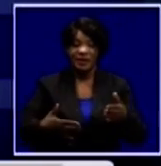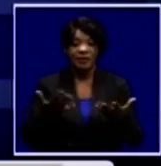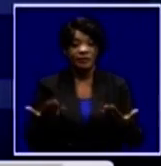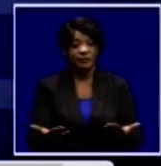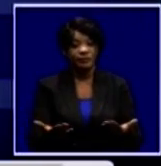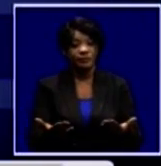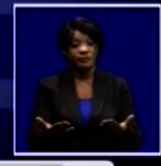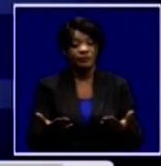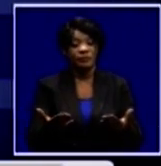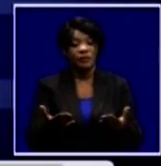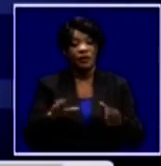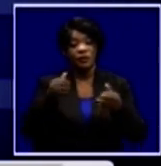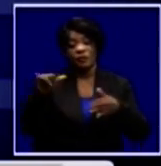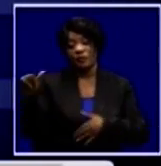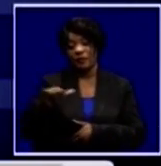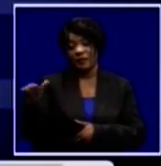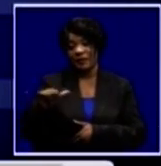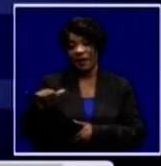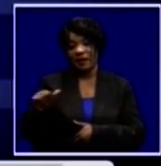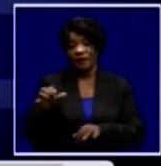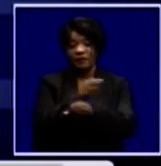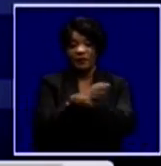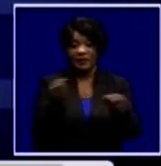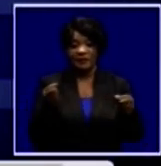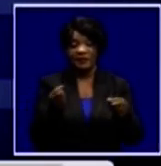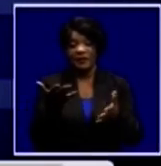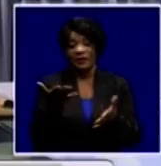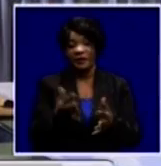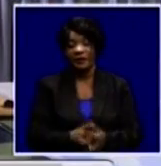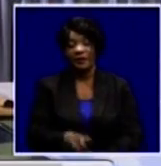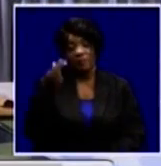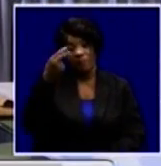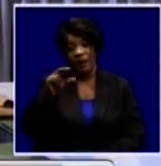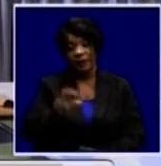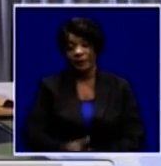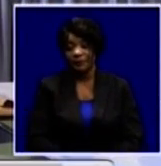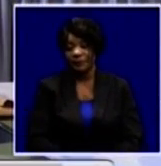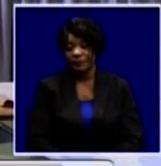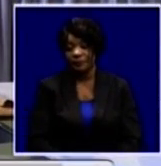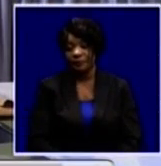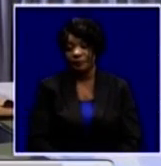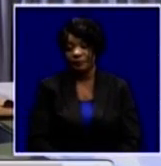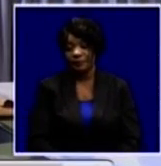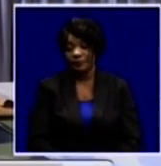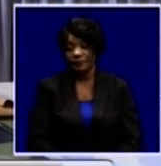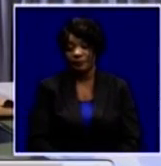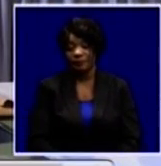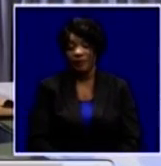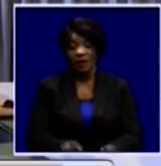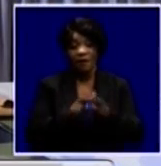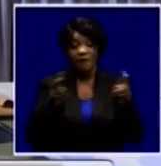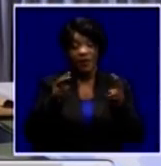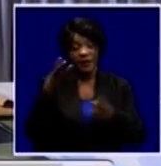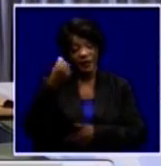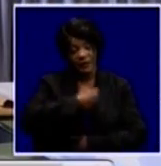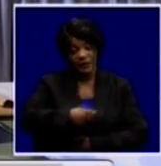about adherence to safety standards in the sector. It's very, very regrettable that